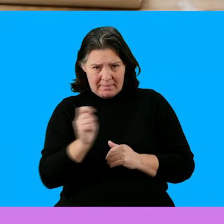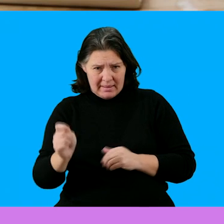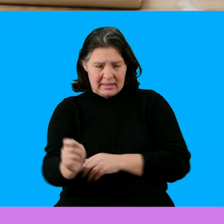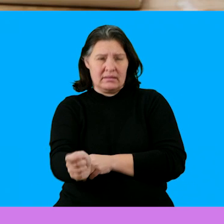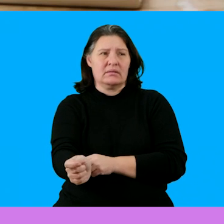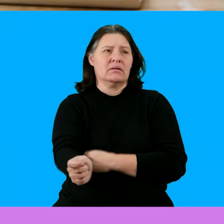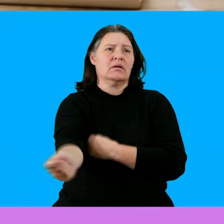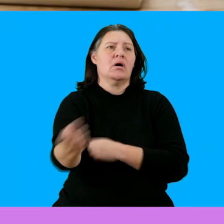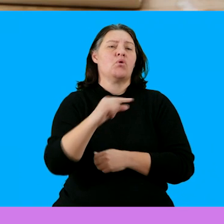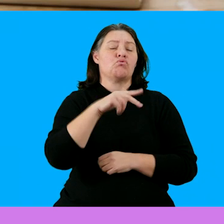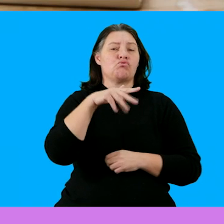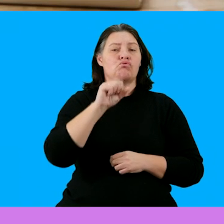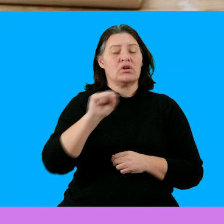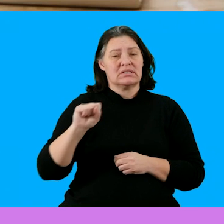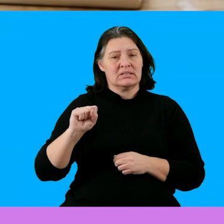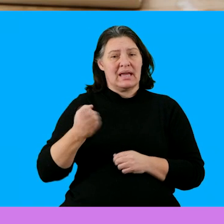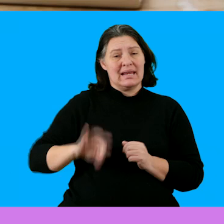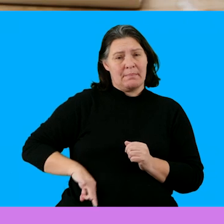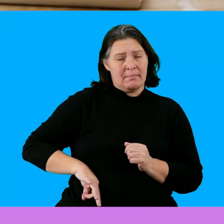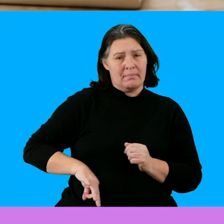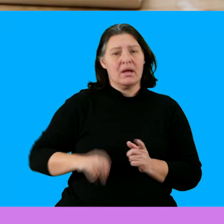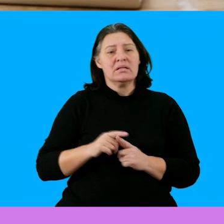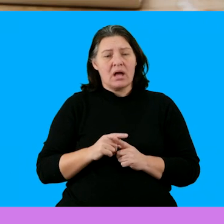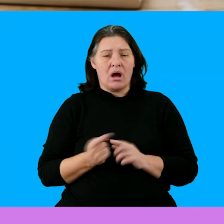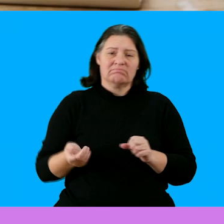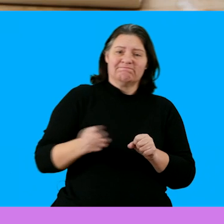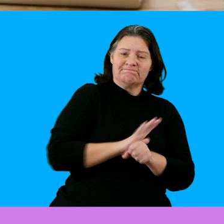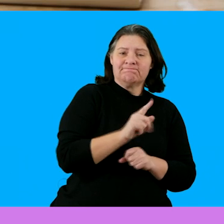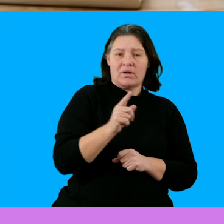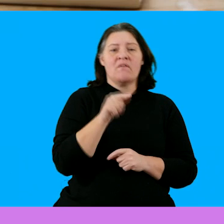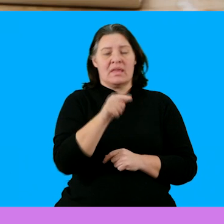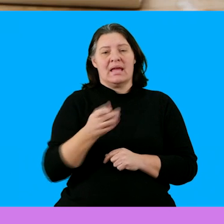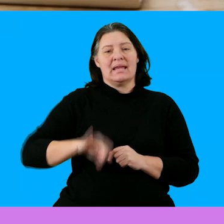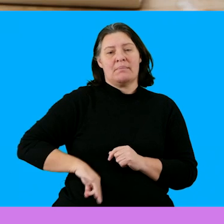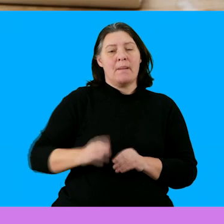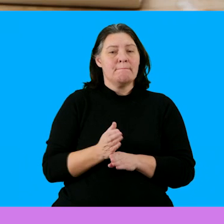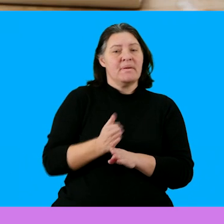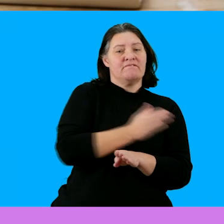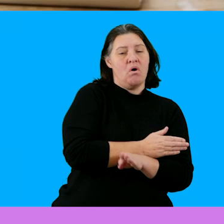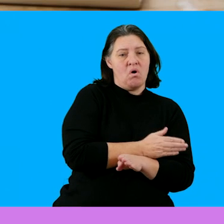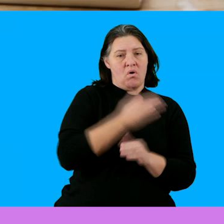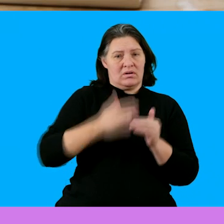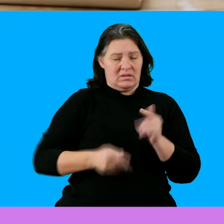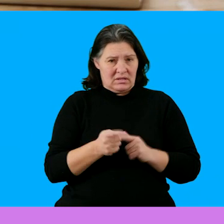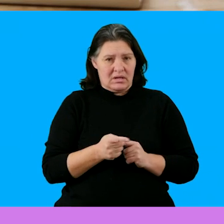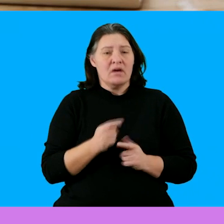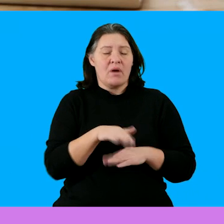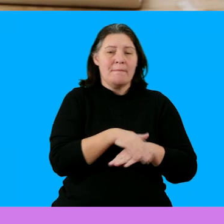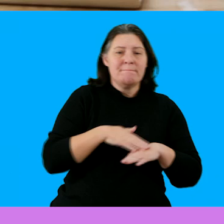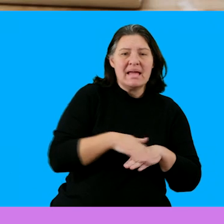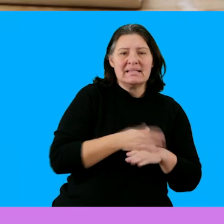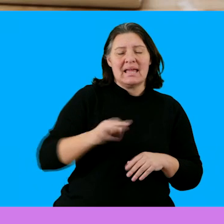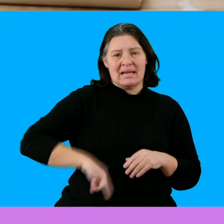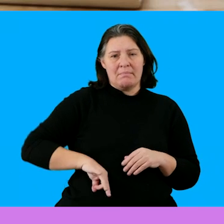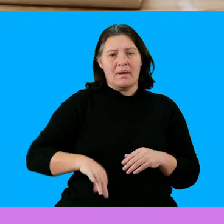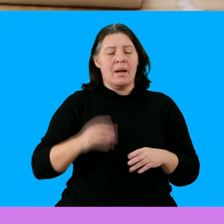Then what is gross income? That's the total amount of an individual's income before deductions. Therefore, basic